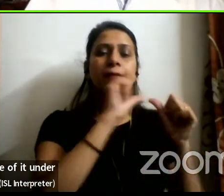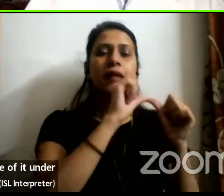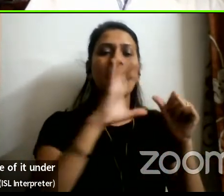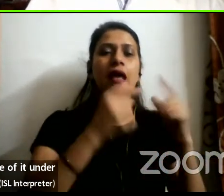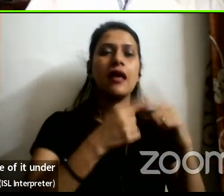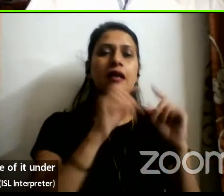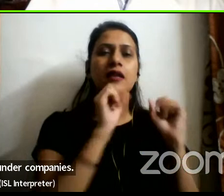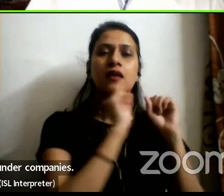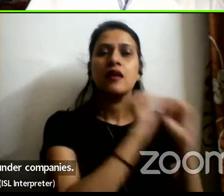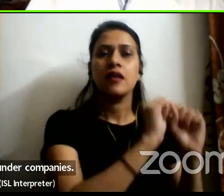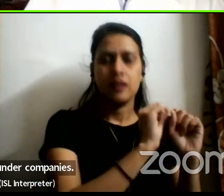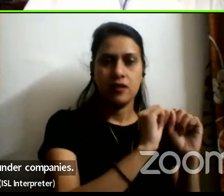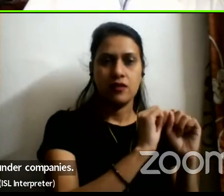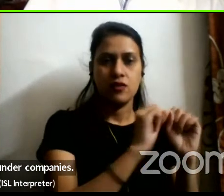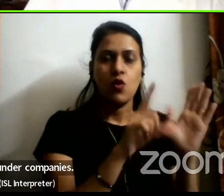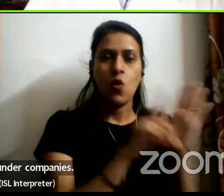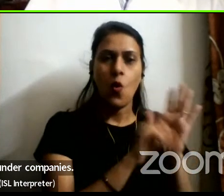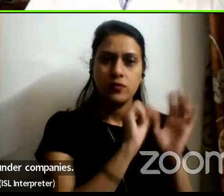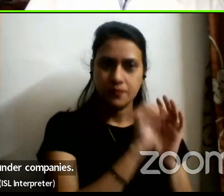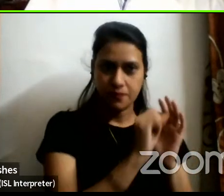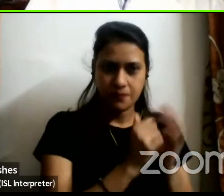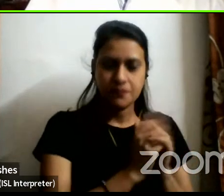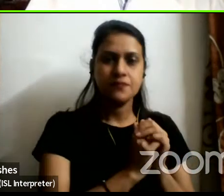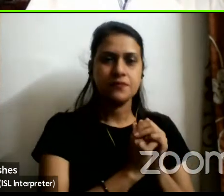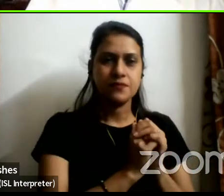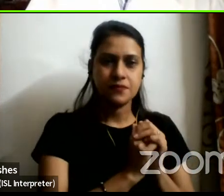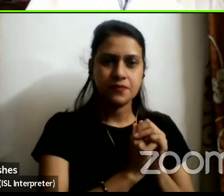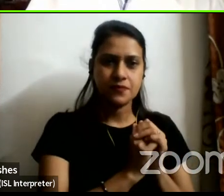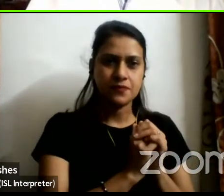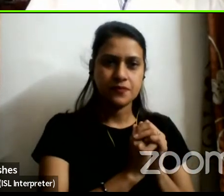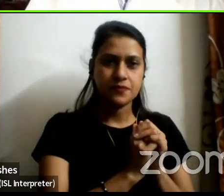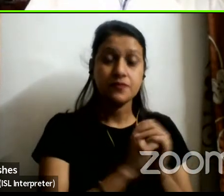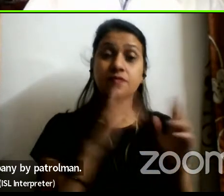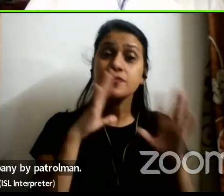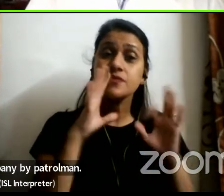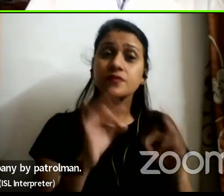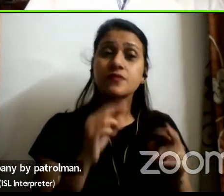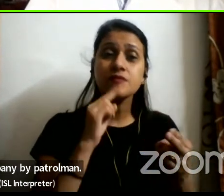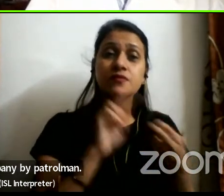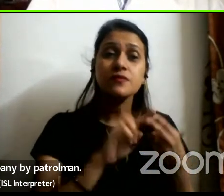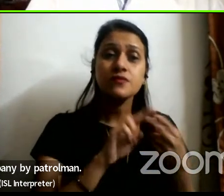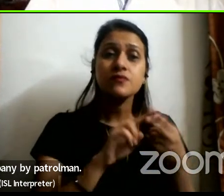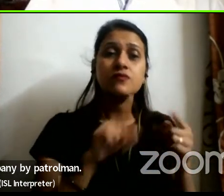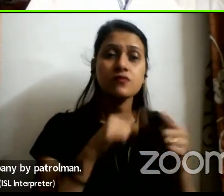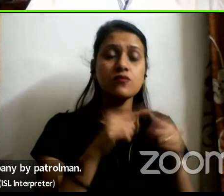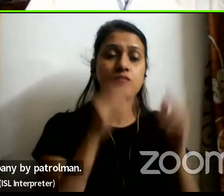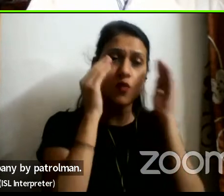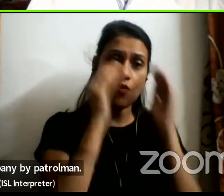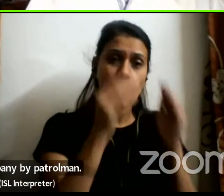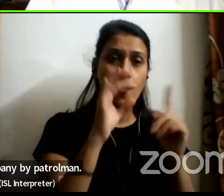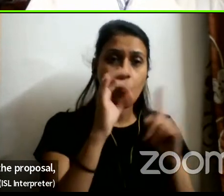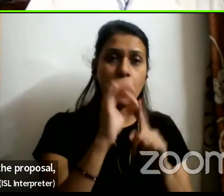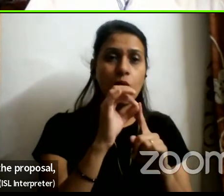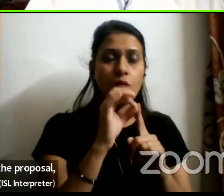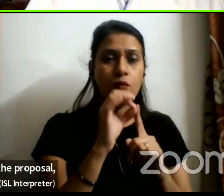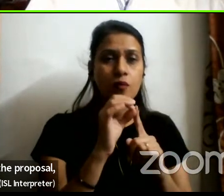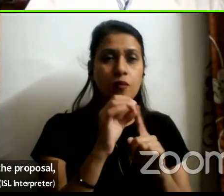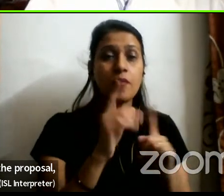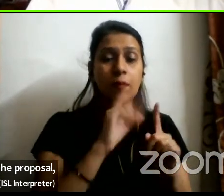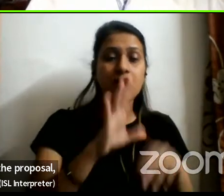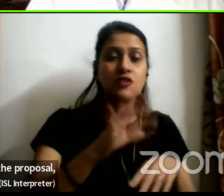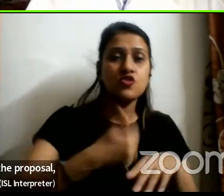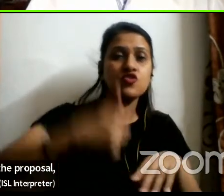National Company Law Appellate Tribunal, the proviso actually talks about, the provision and a proviso talks about how the chairperson of